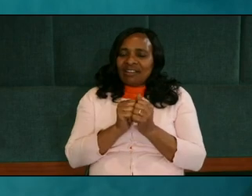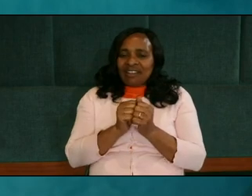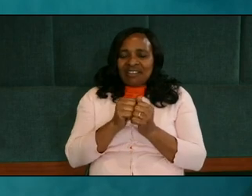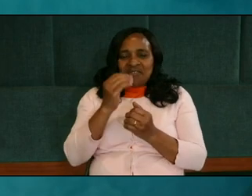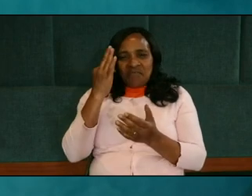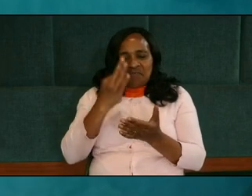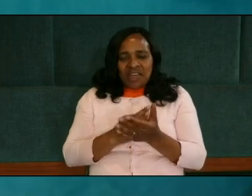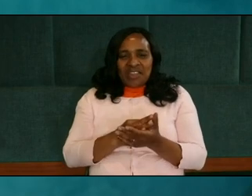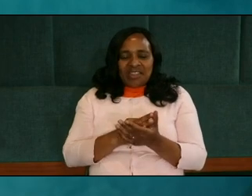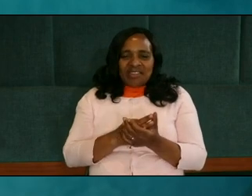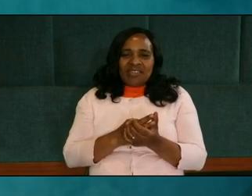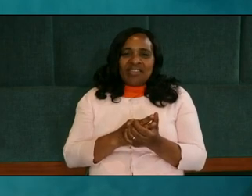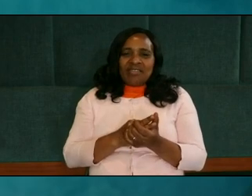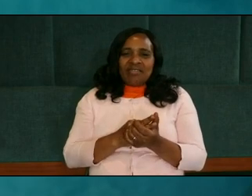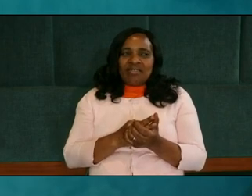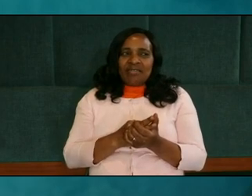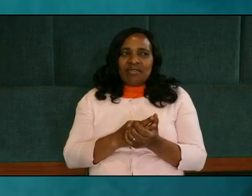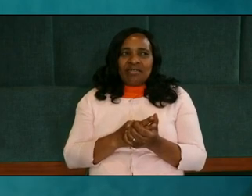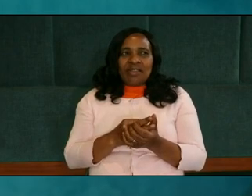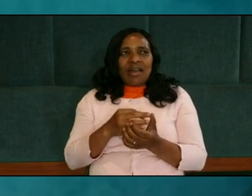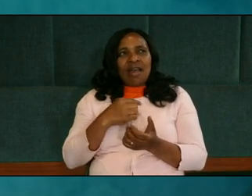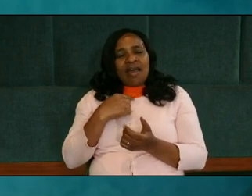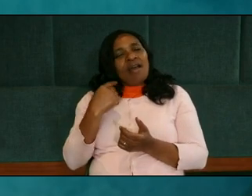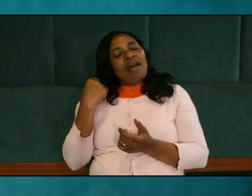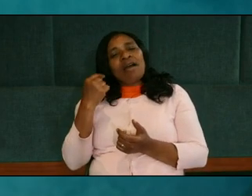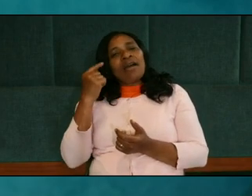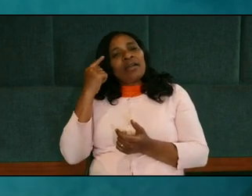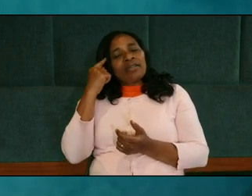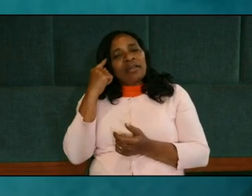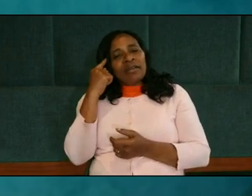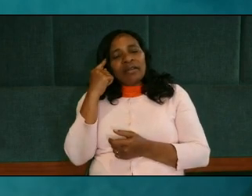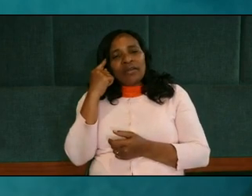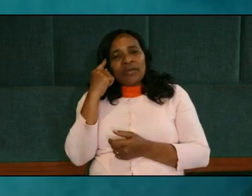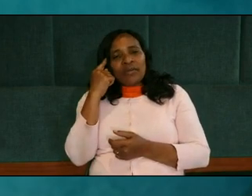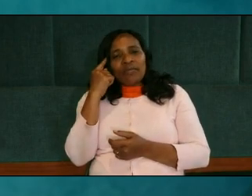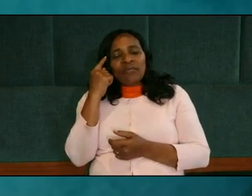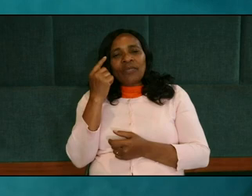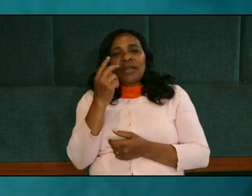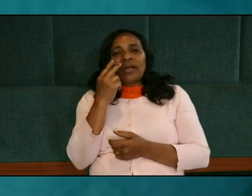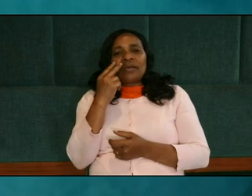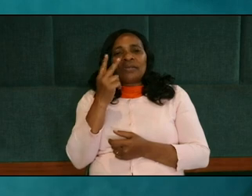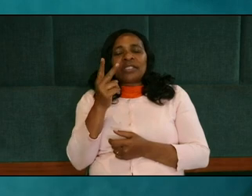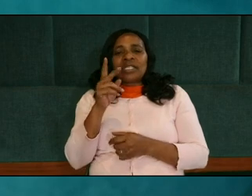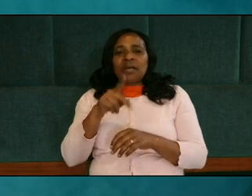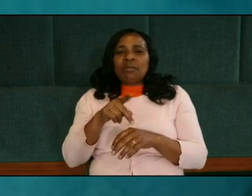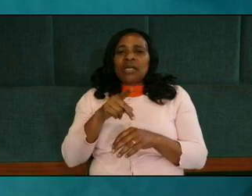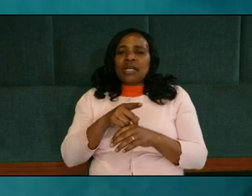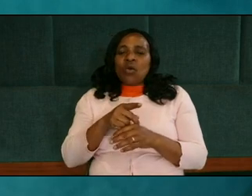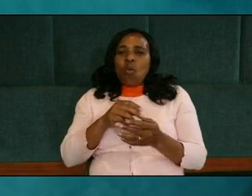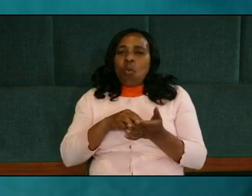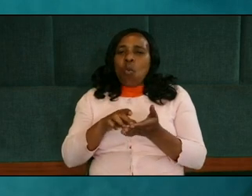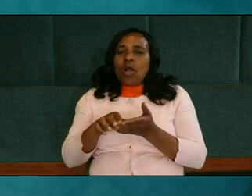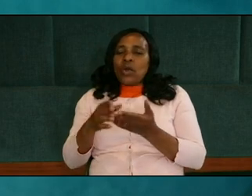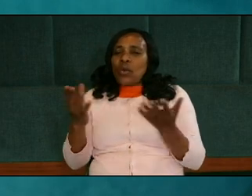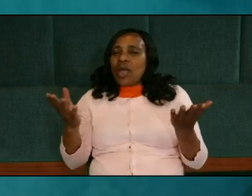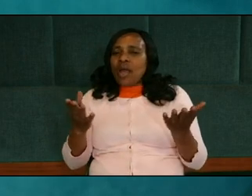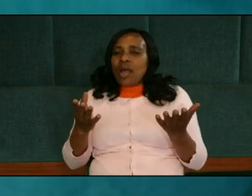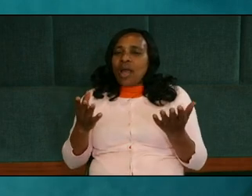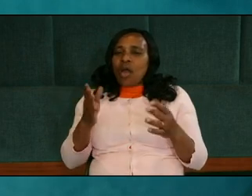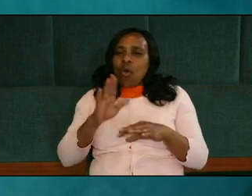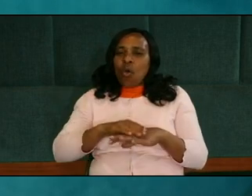faith, I think I'd say Peter walking on water,